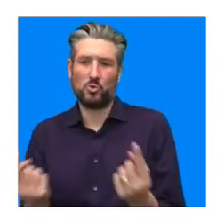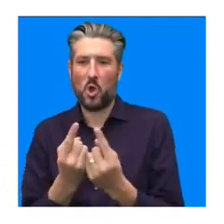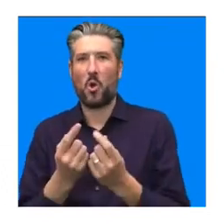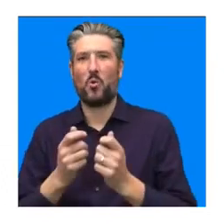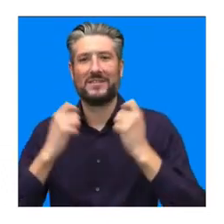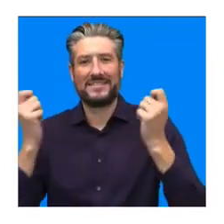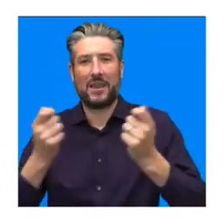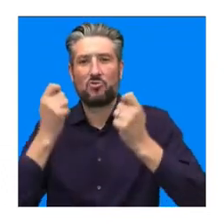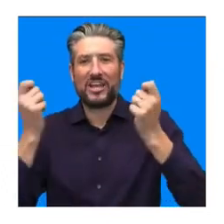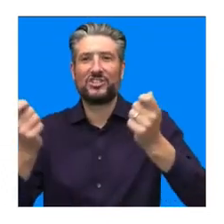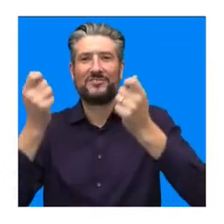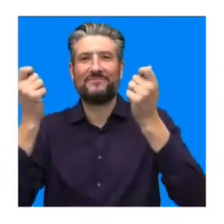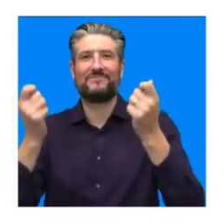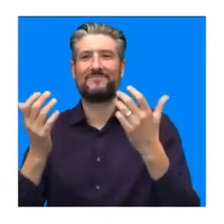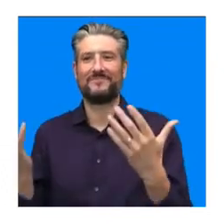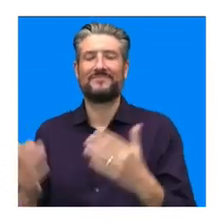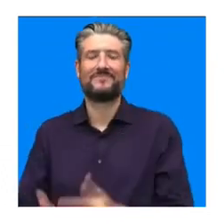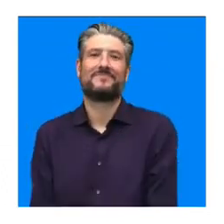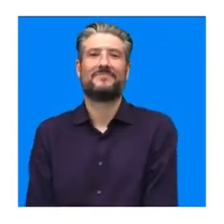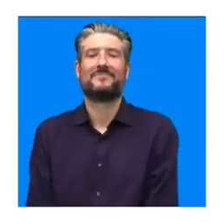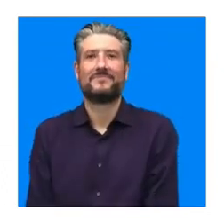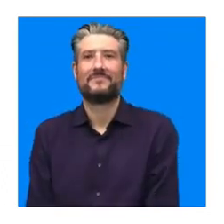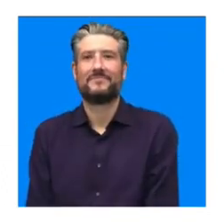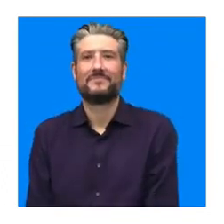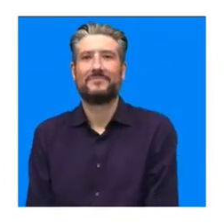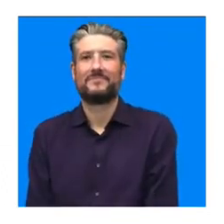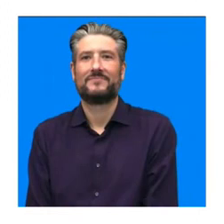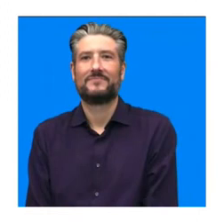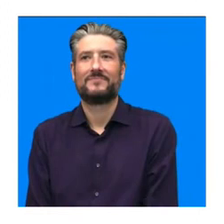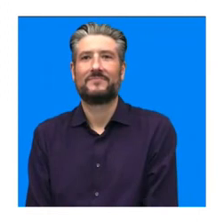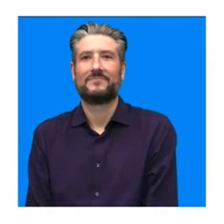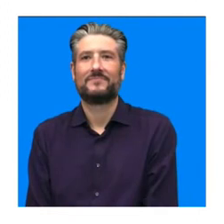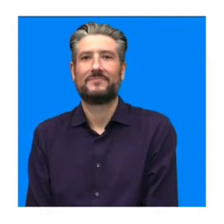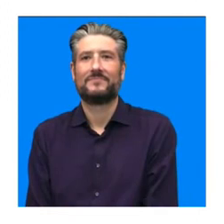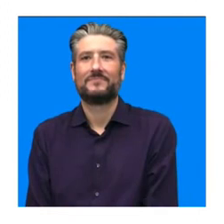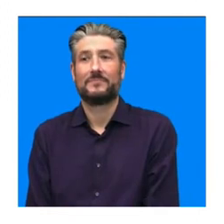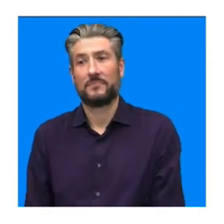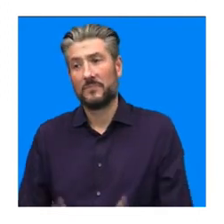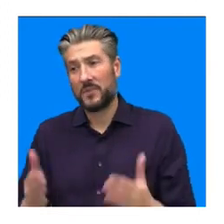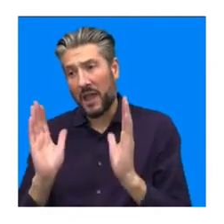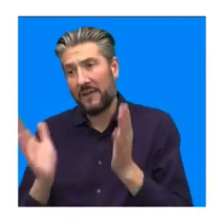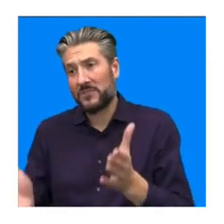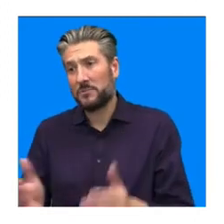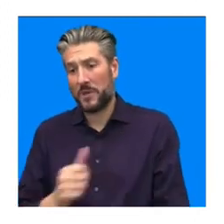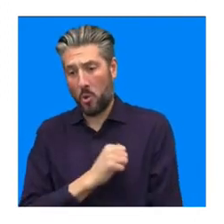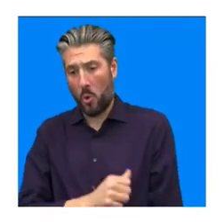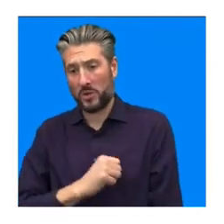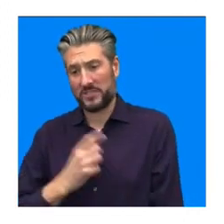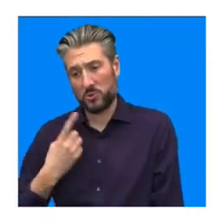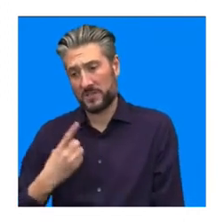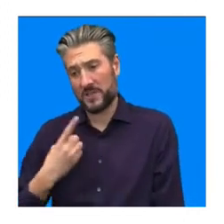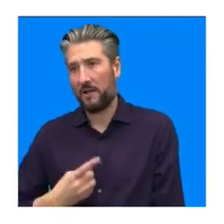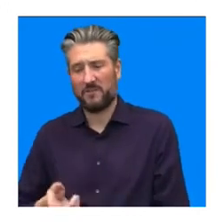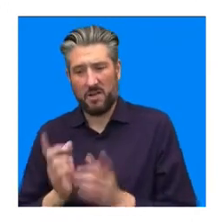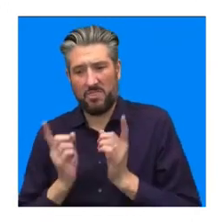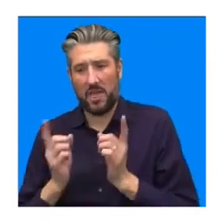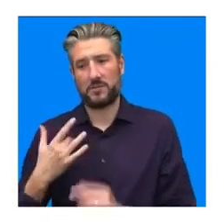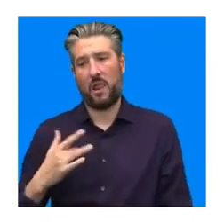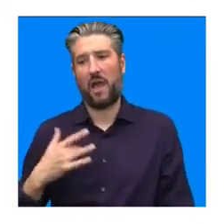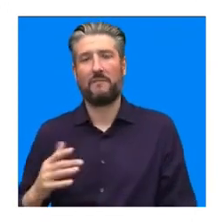Our truths. I think all you can be in your life is honest with yourself. This is the story of everything we've done.